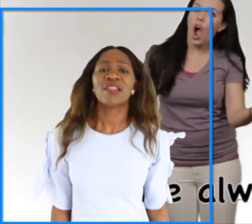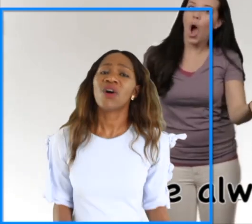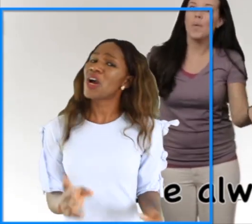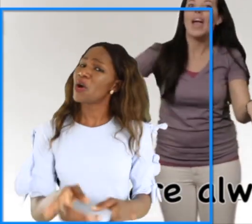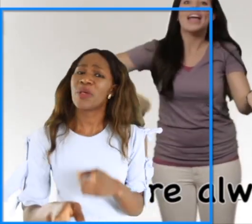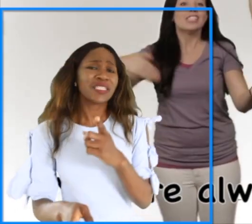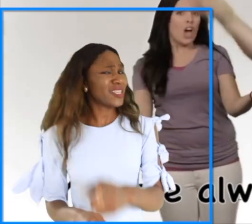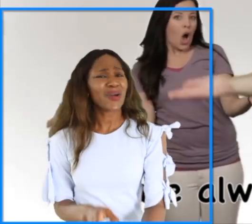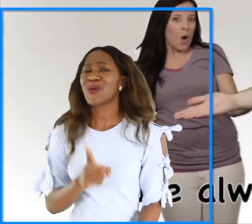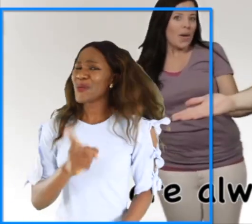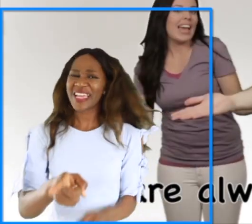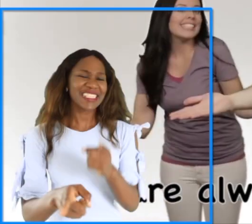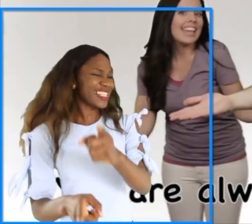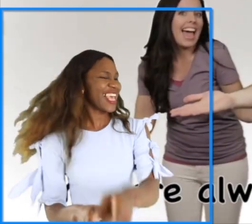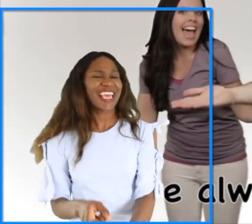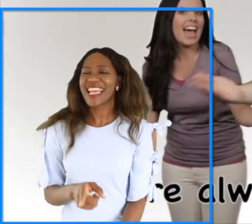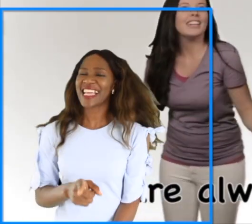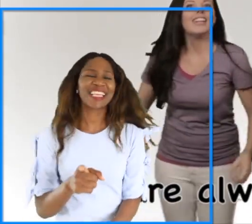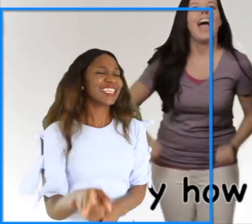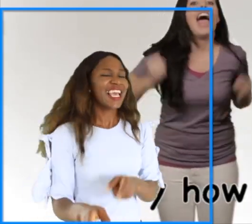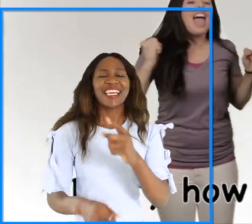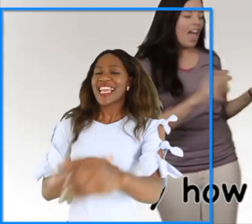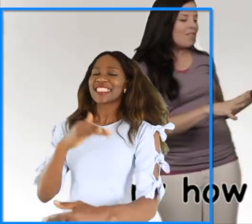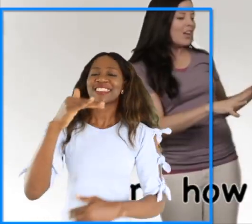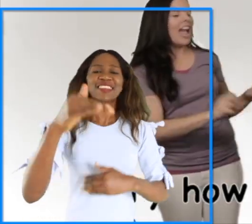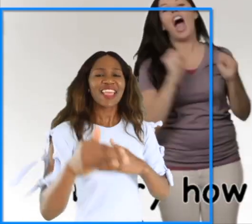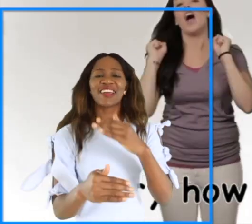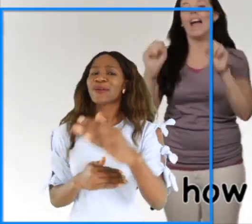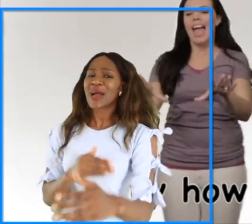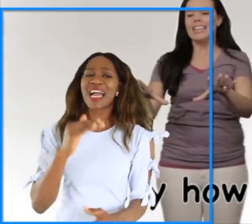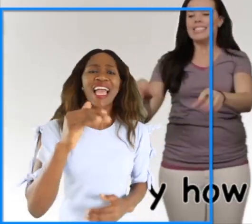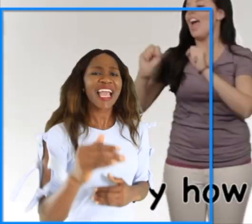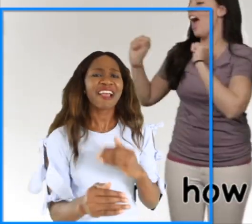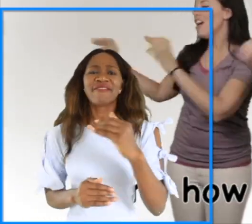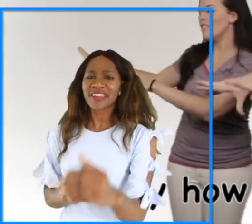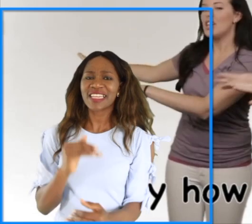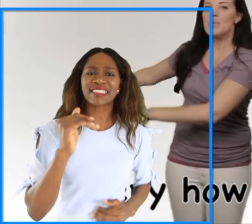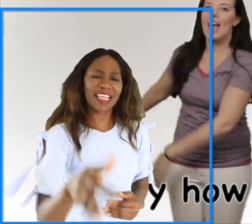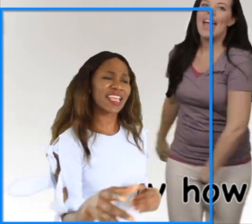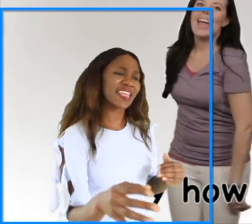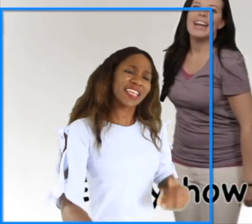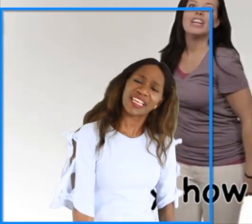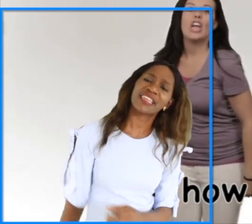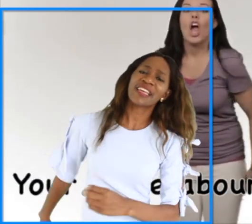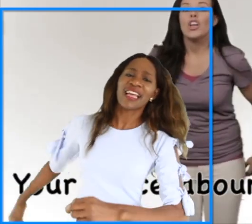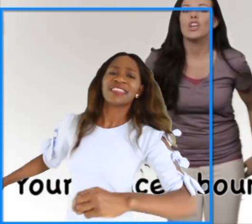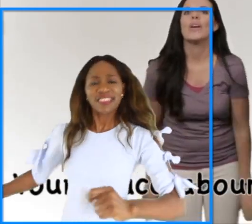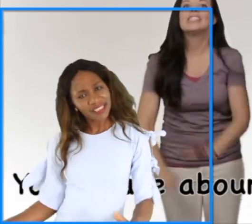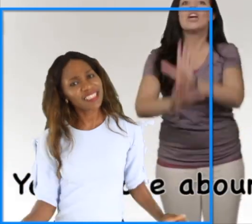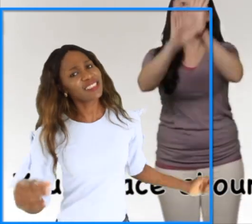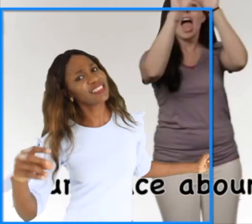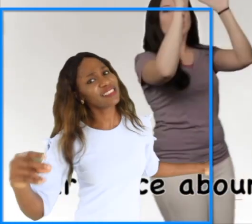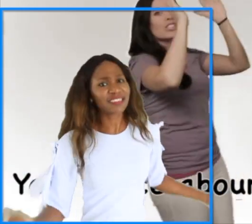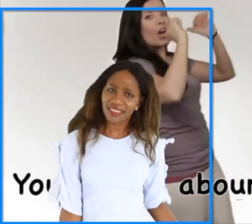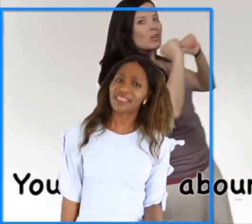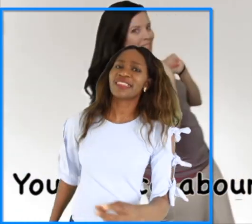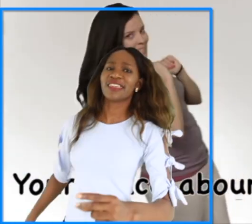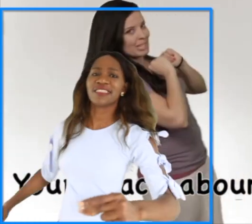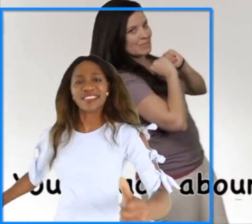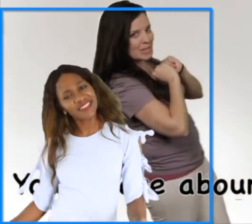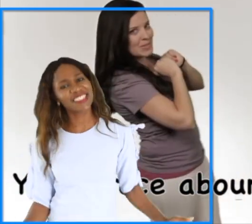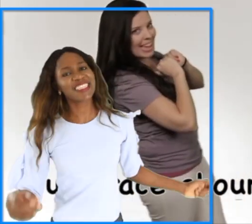You were always, always there. Everyhow and everywhere. It breaks a bell